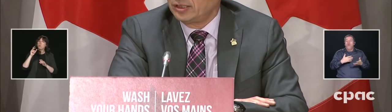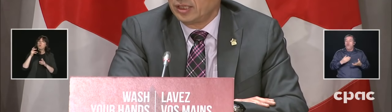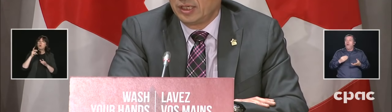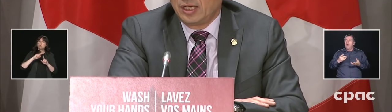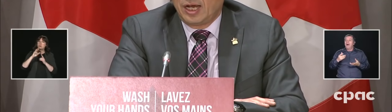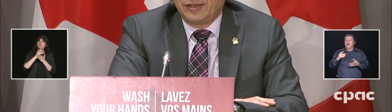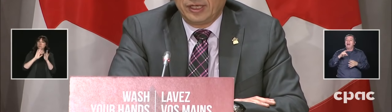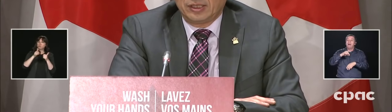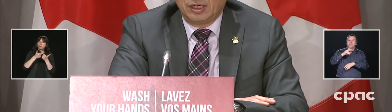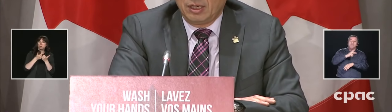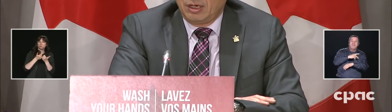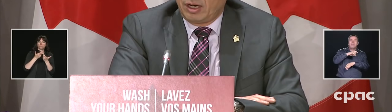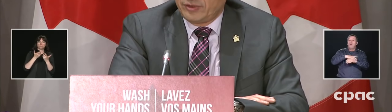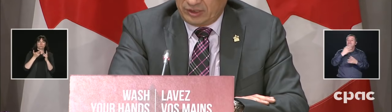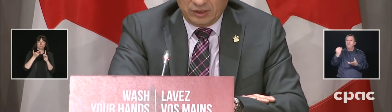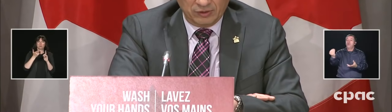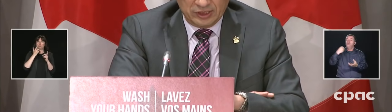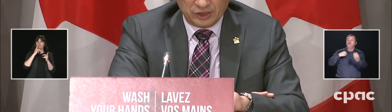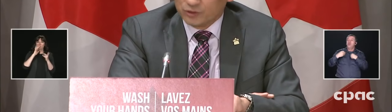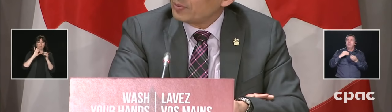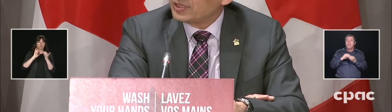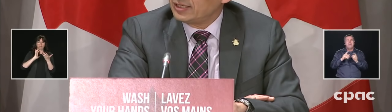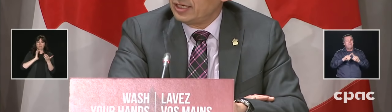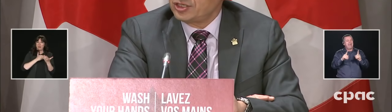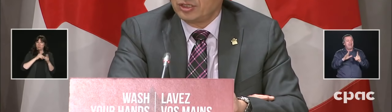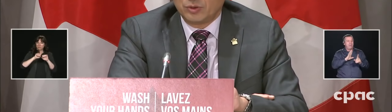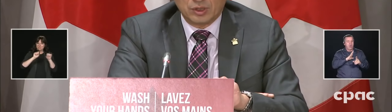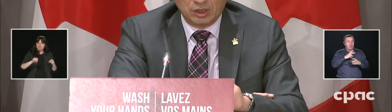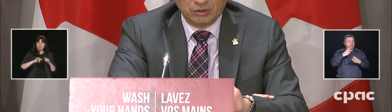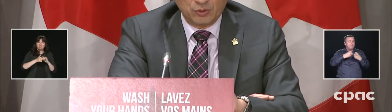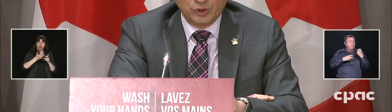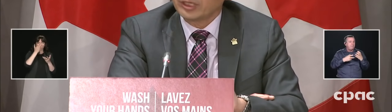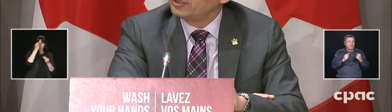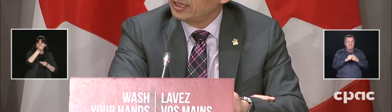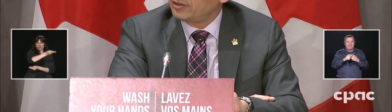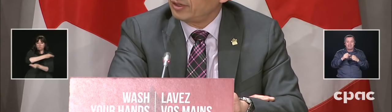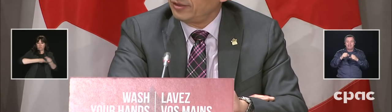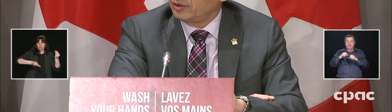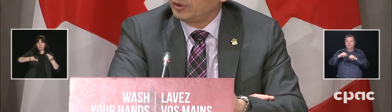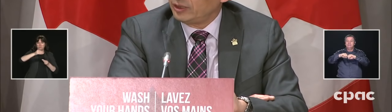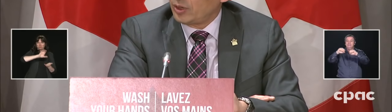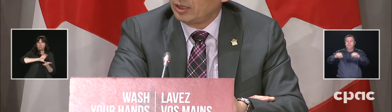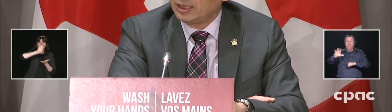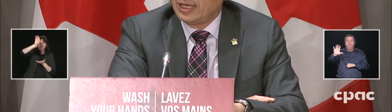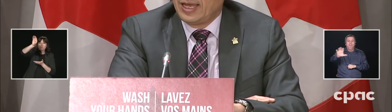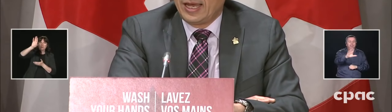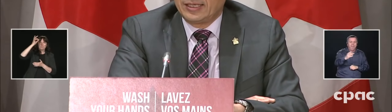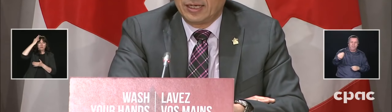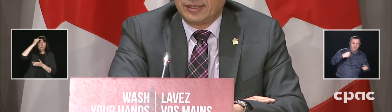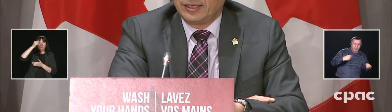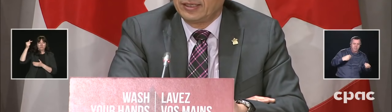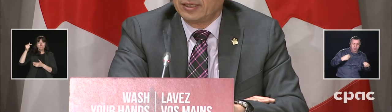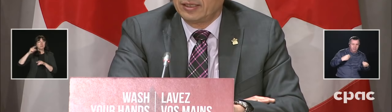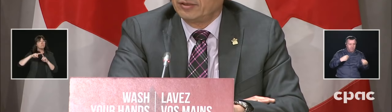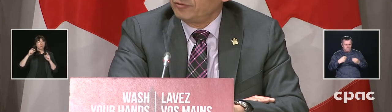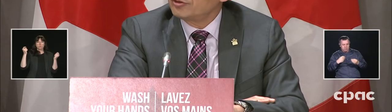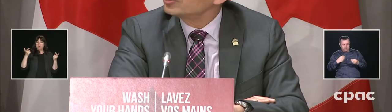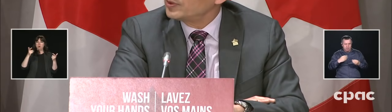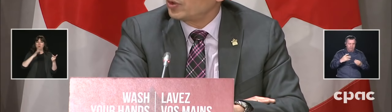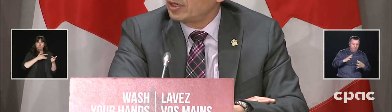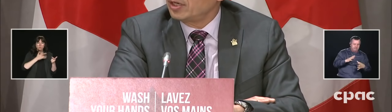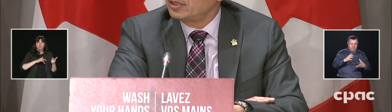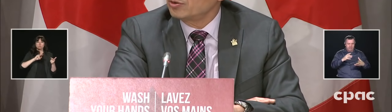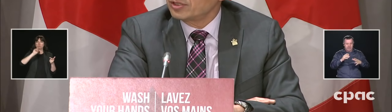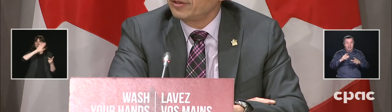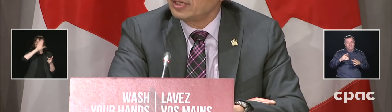so on. And I think, obviously, it's a good representation. We're all working together, I think, really well. And I think in the future,